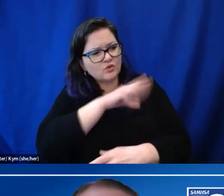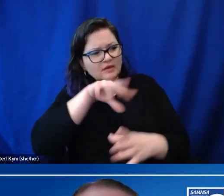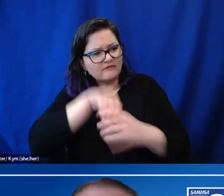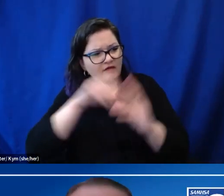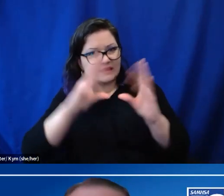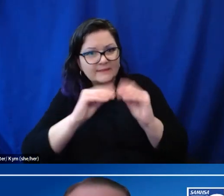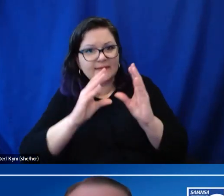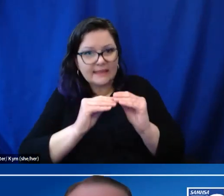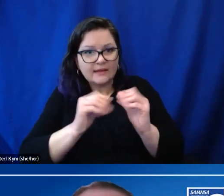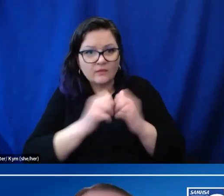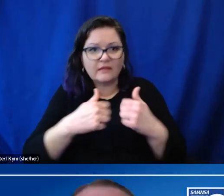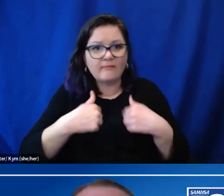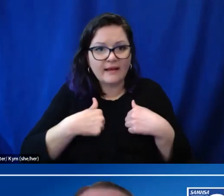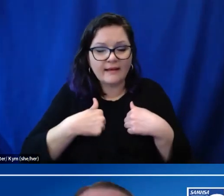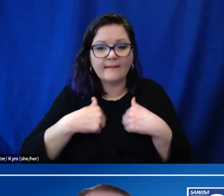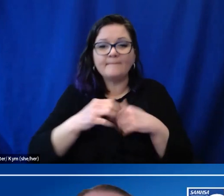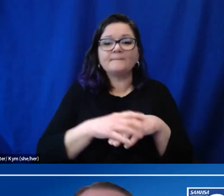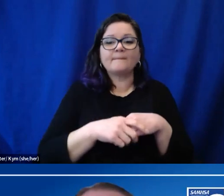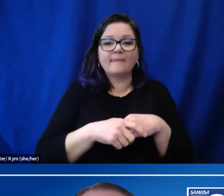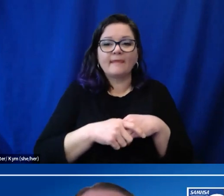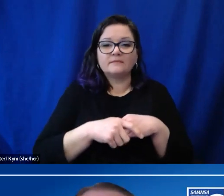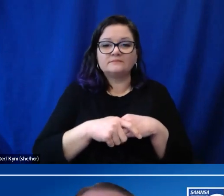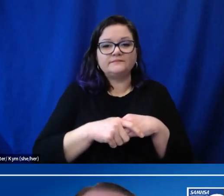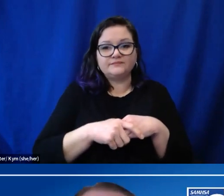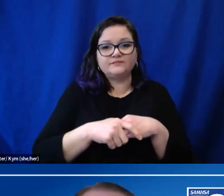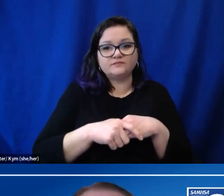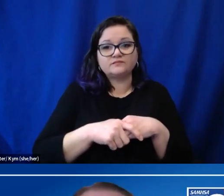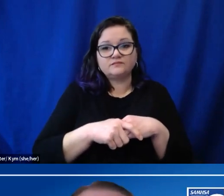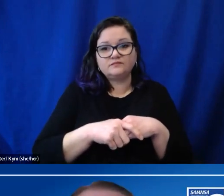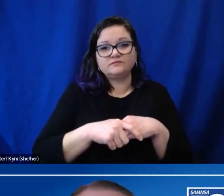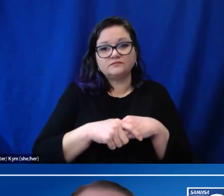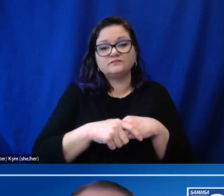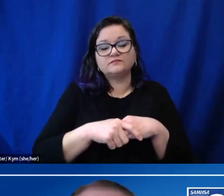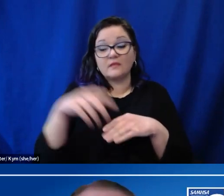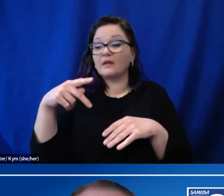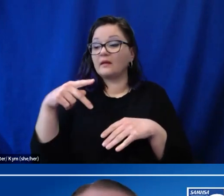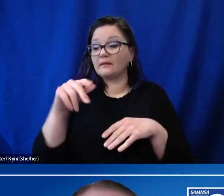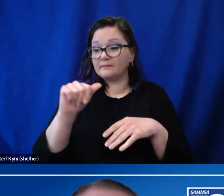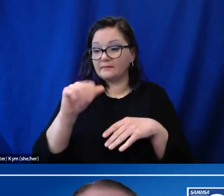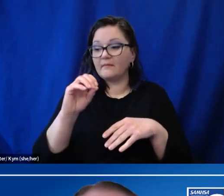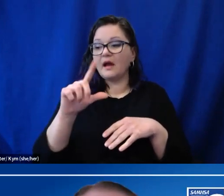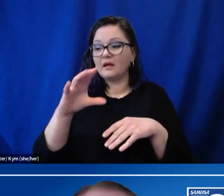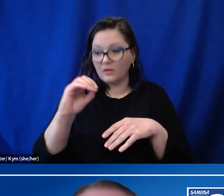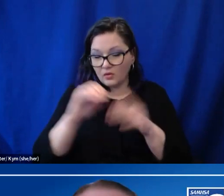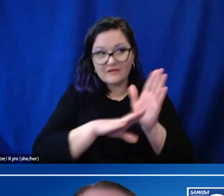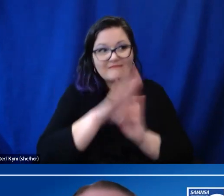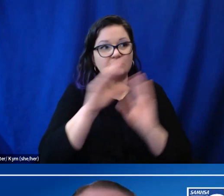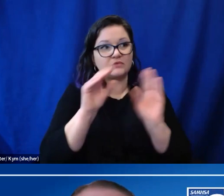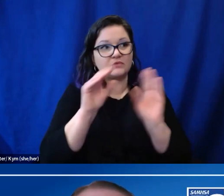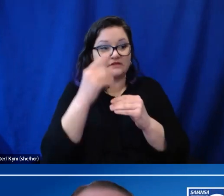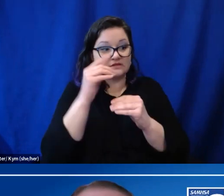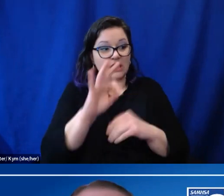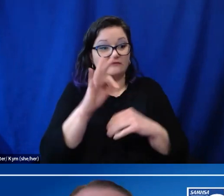with me. And as Paulo developed that office of recovery, he